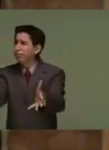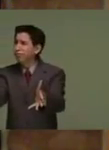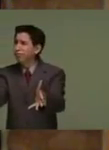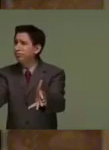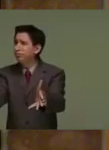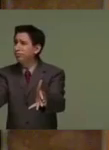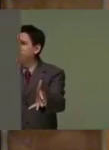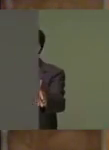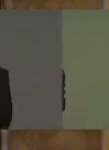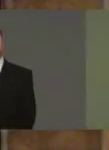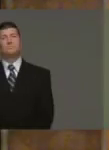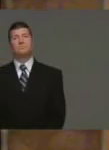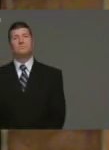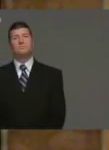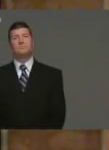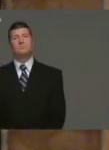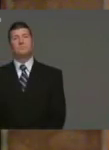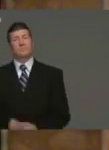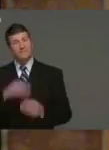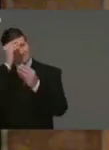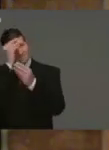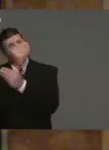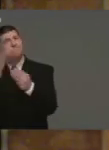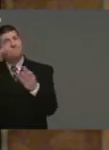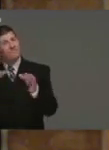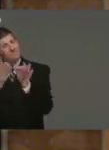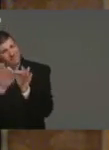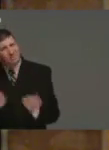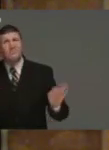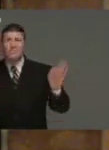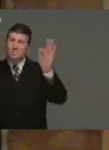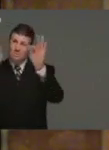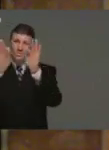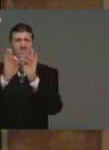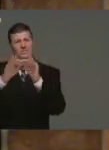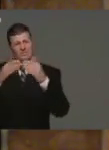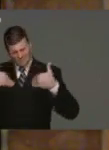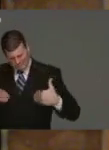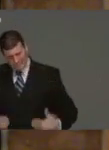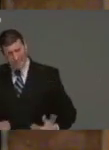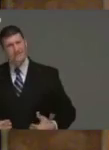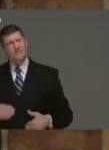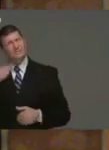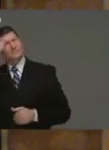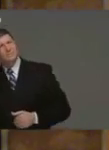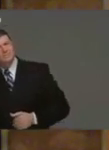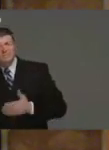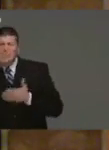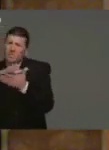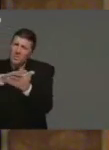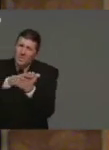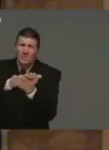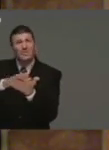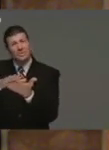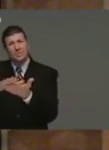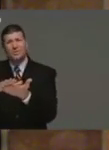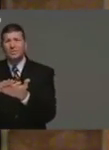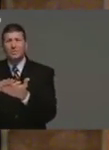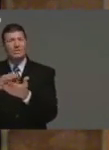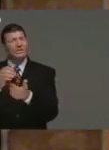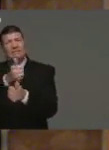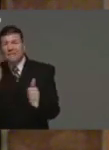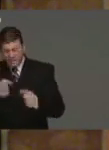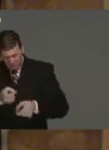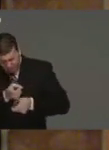you actually believe that you're important. The best thing my mom would tell me when I was a young teenager, I would go home and I would say, Mom,